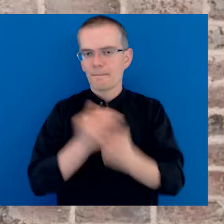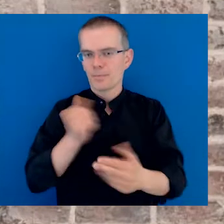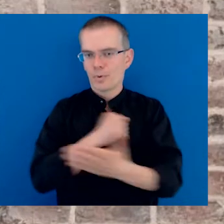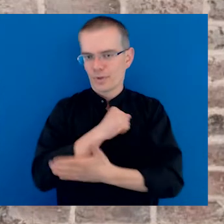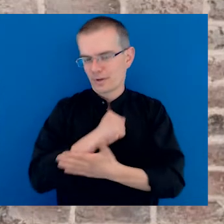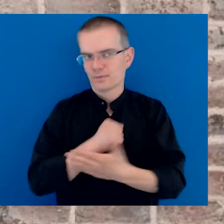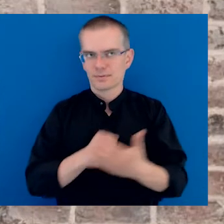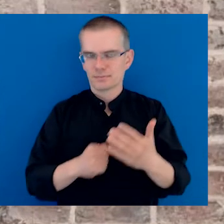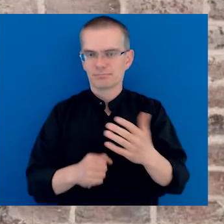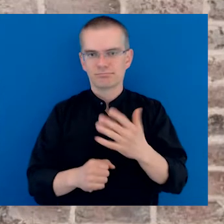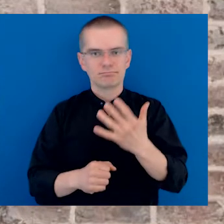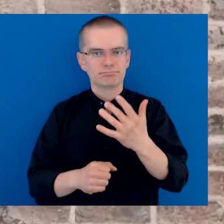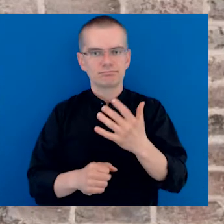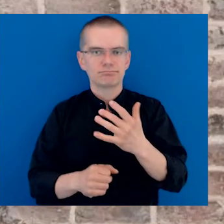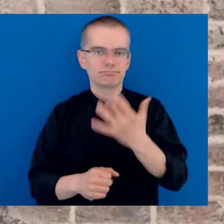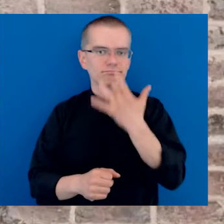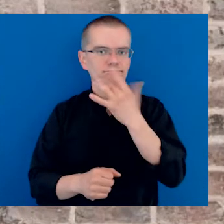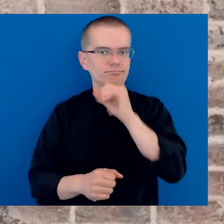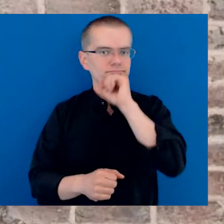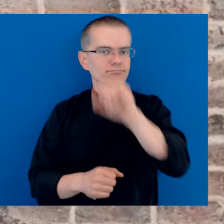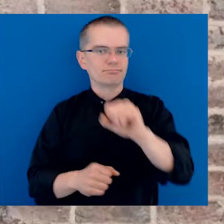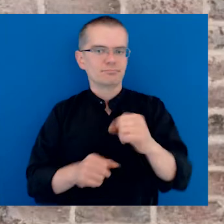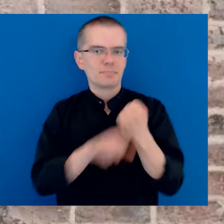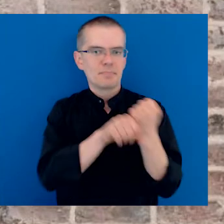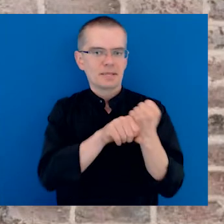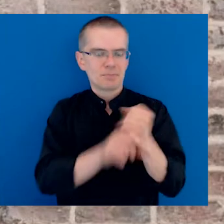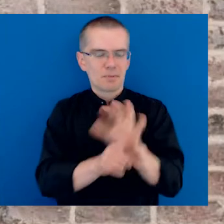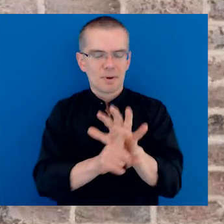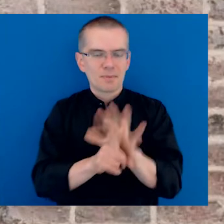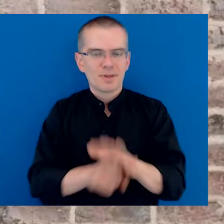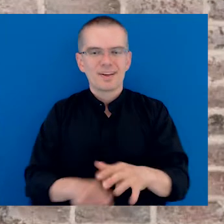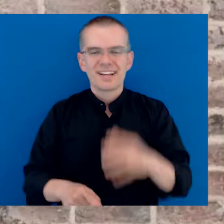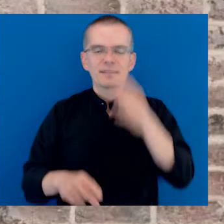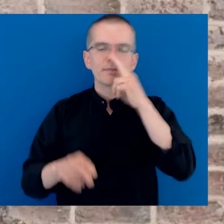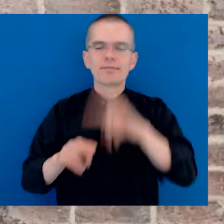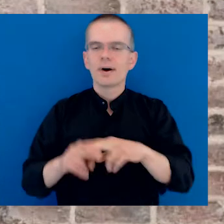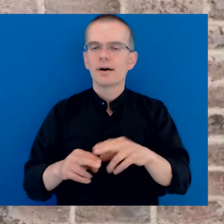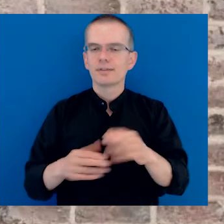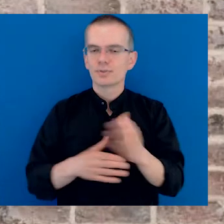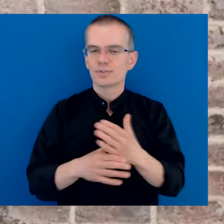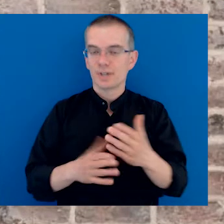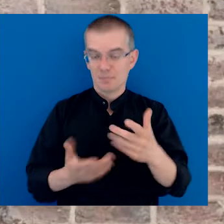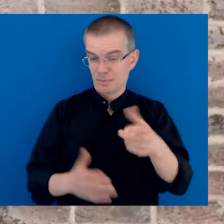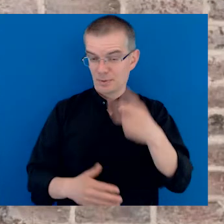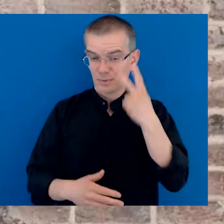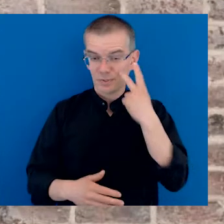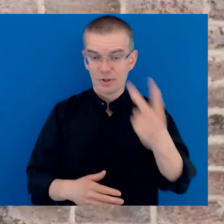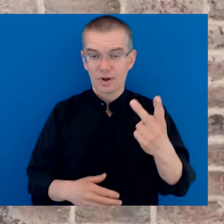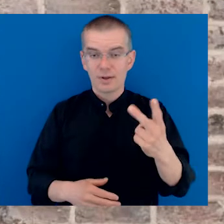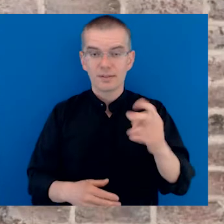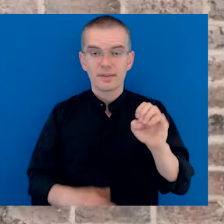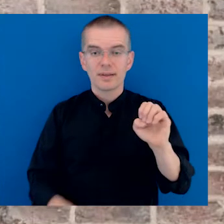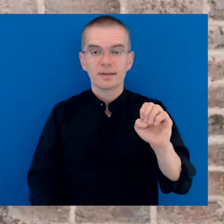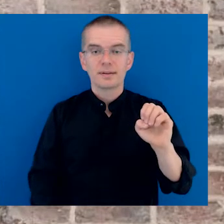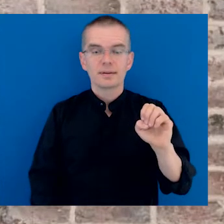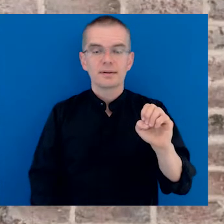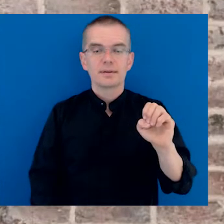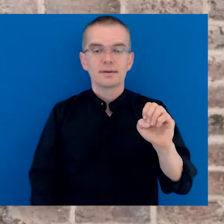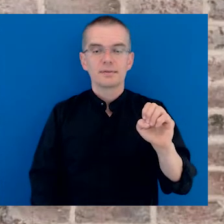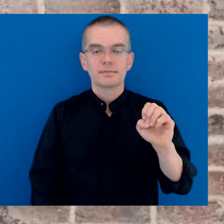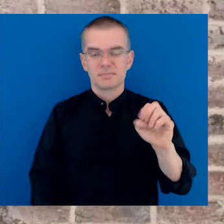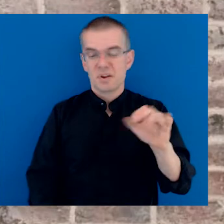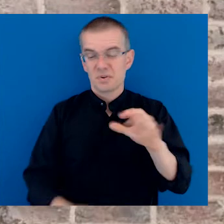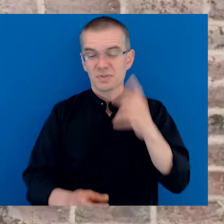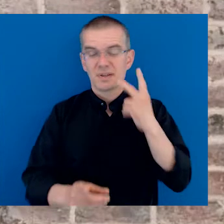those countries. And this is also fun to share. You probably have seen this many times. This is Eric. This